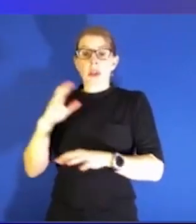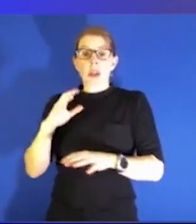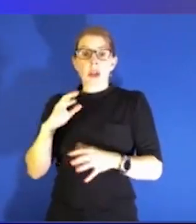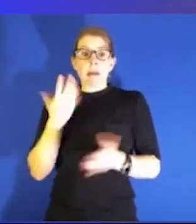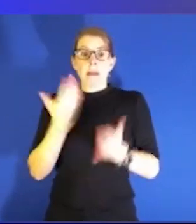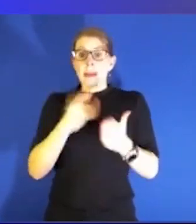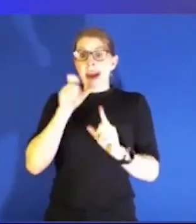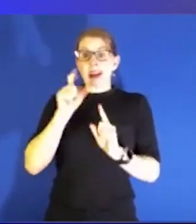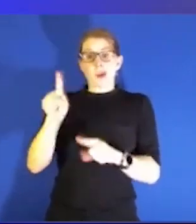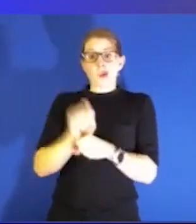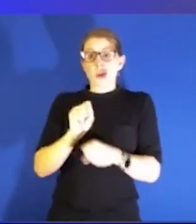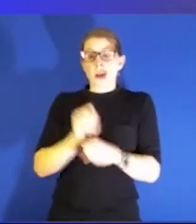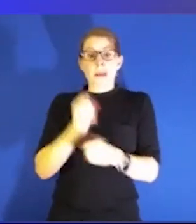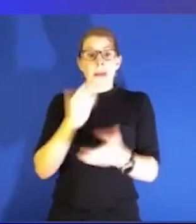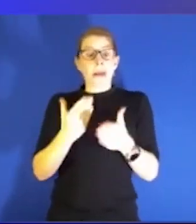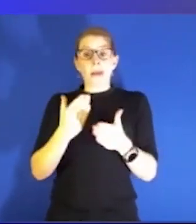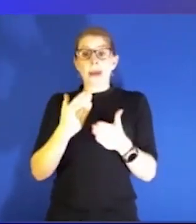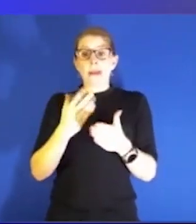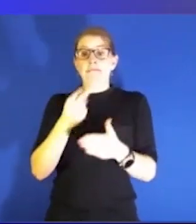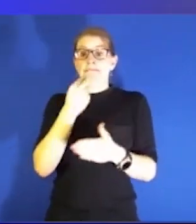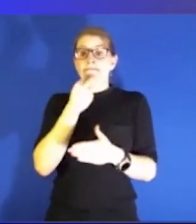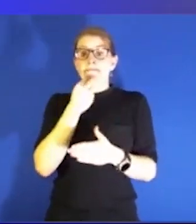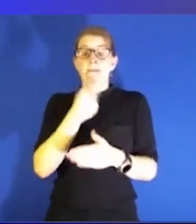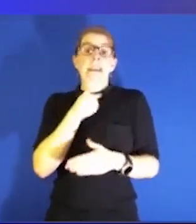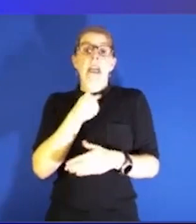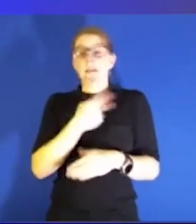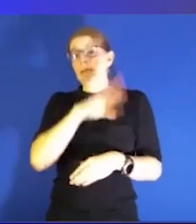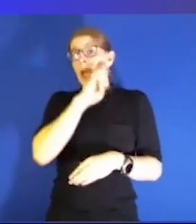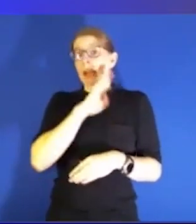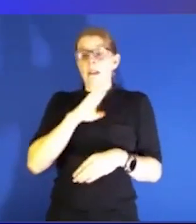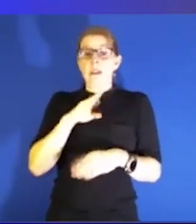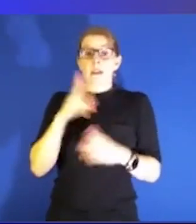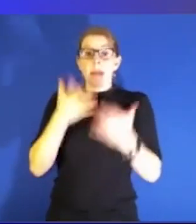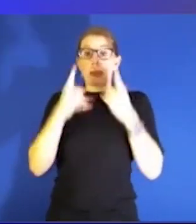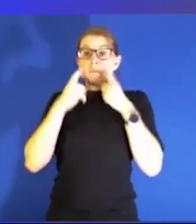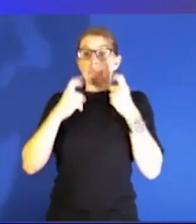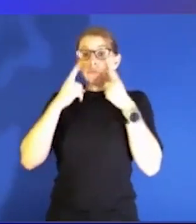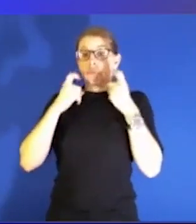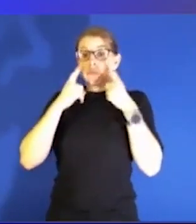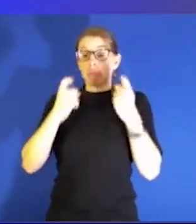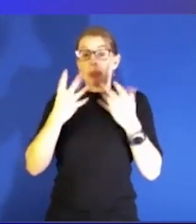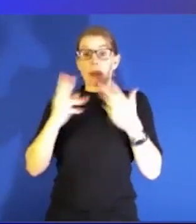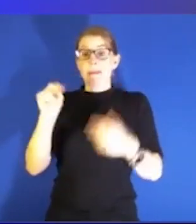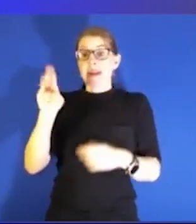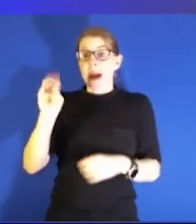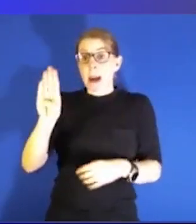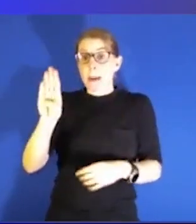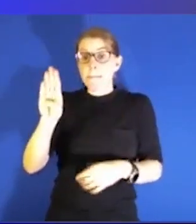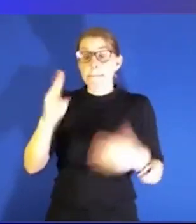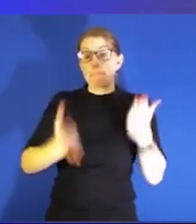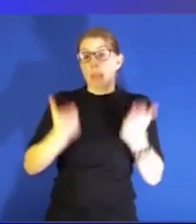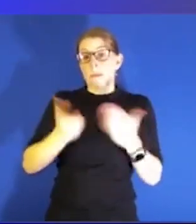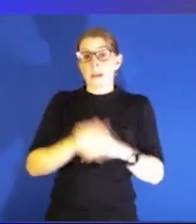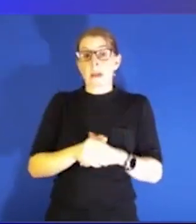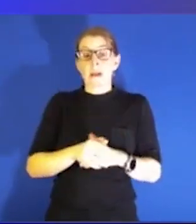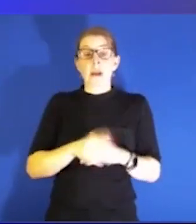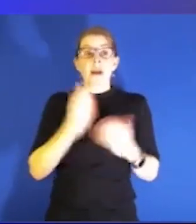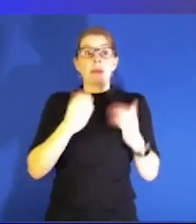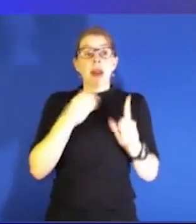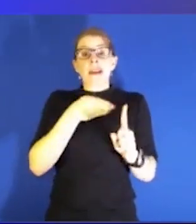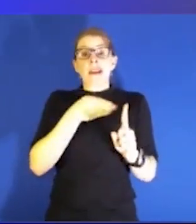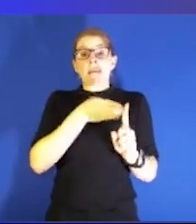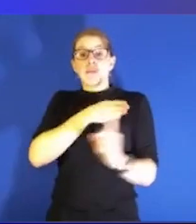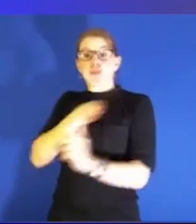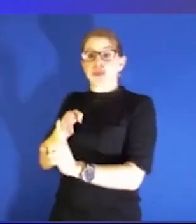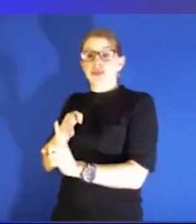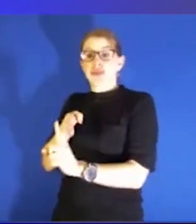not be able to get out of bed, you may be crying uncontrollably, you may be feeling nothing, you may be very numb, and therefore turn to substance abuse or throwing yourself into